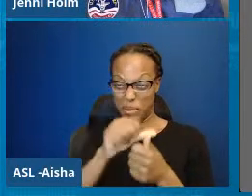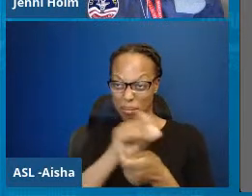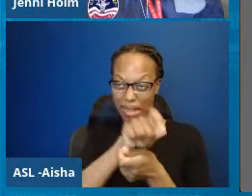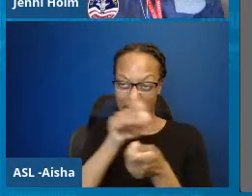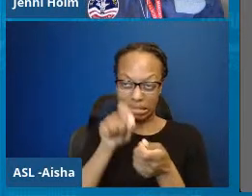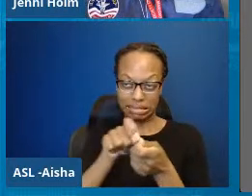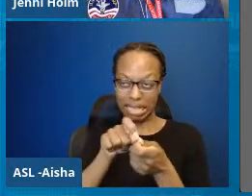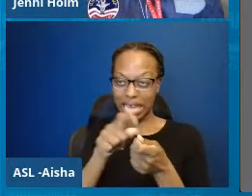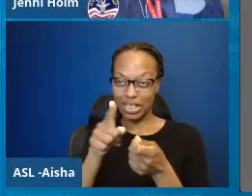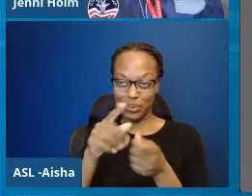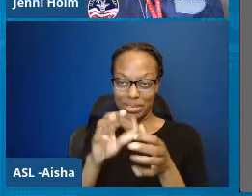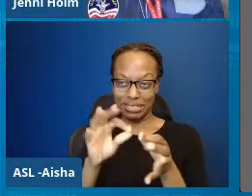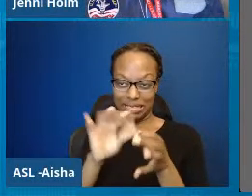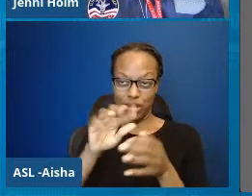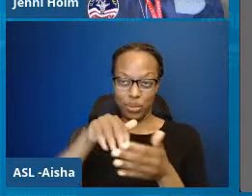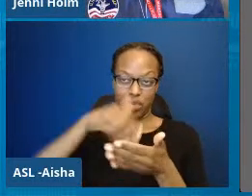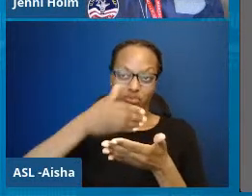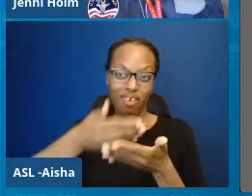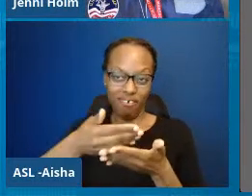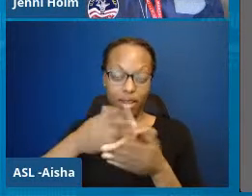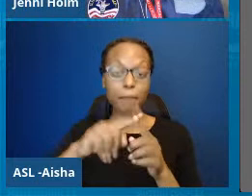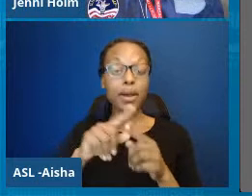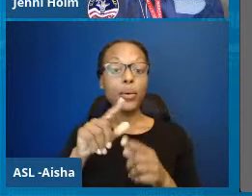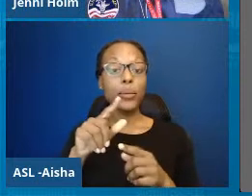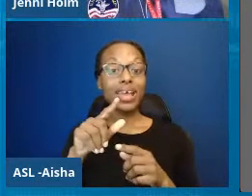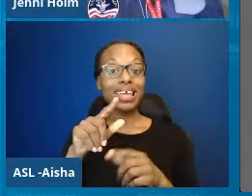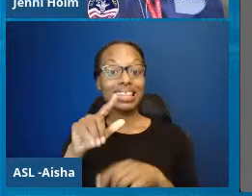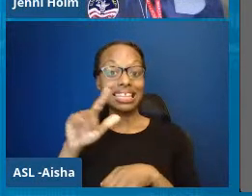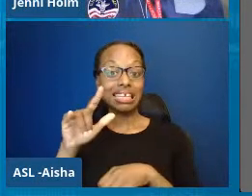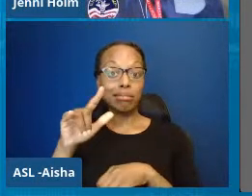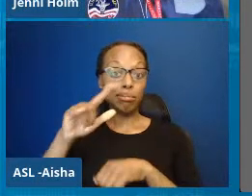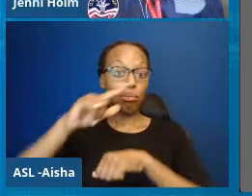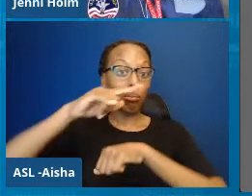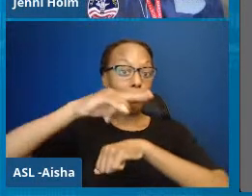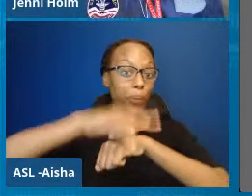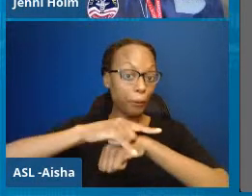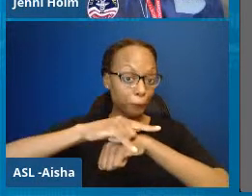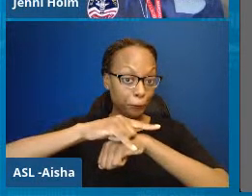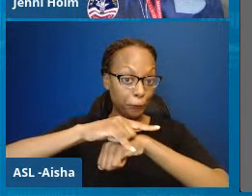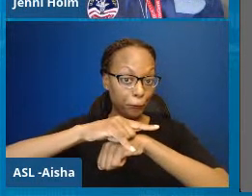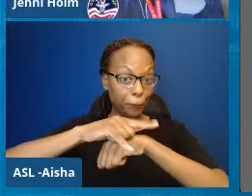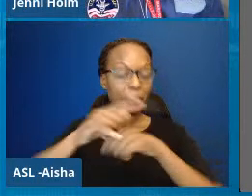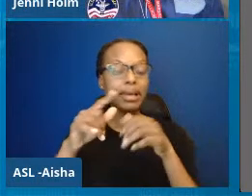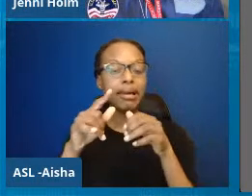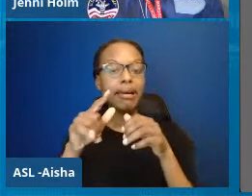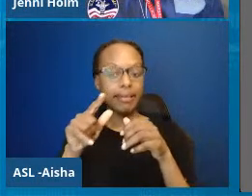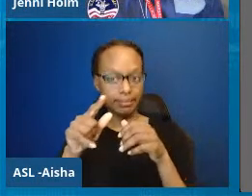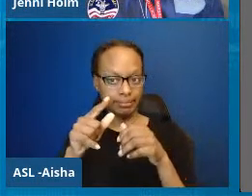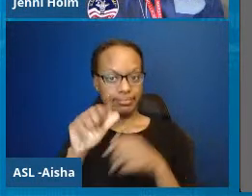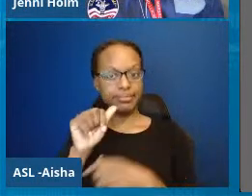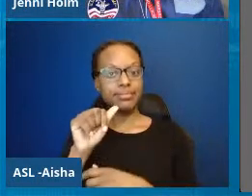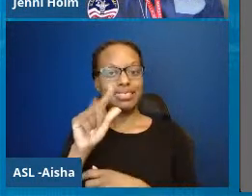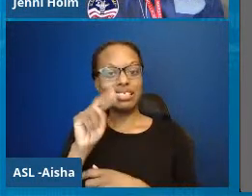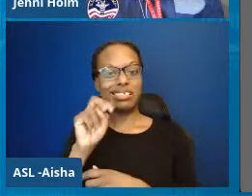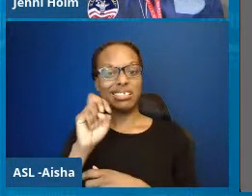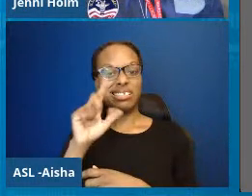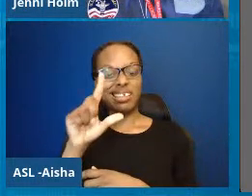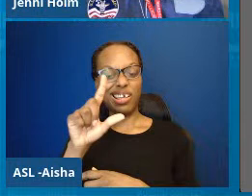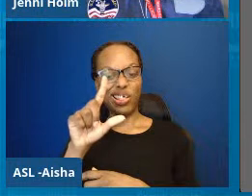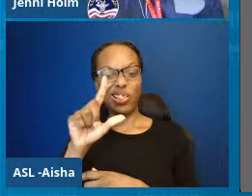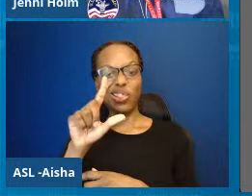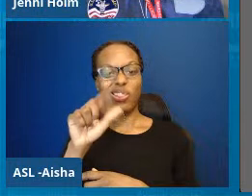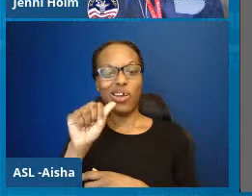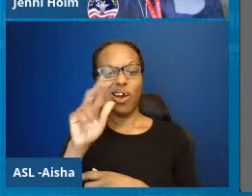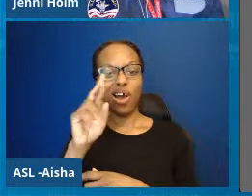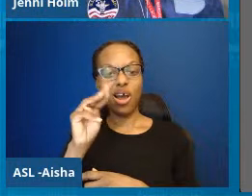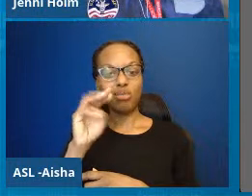when the lander did touch down the first time, they said the Eagle has landed. And I want to hear what you two have to say now that you have landed. So